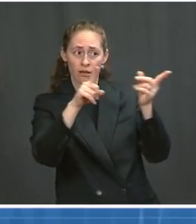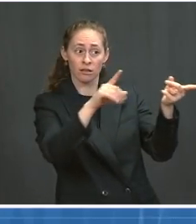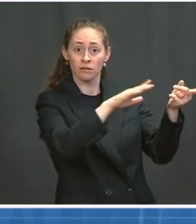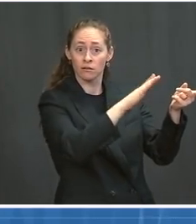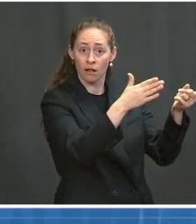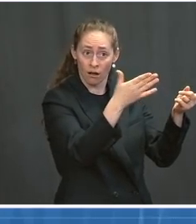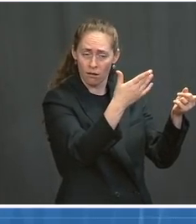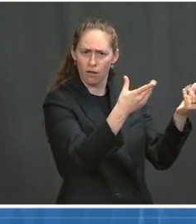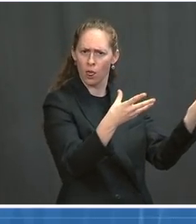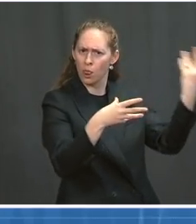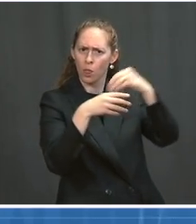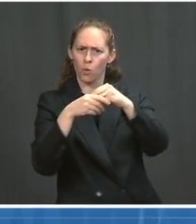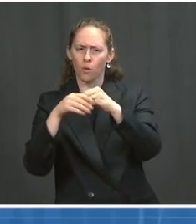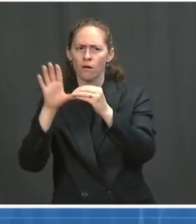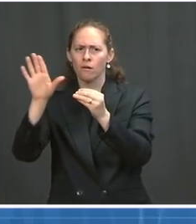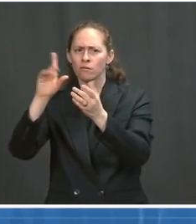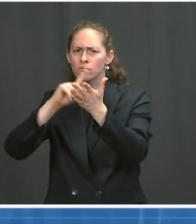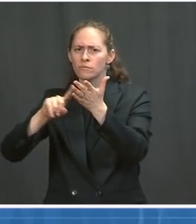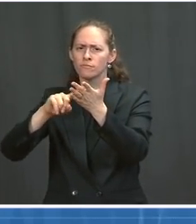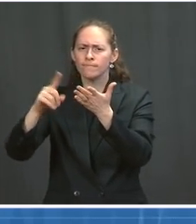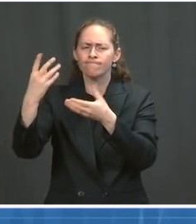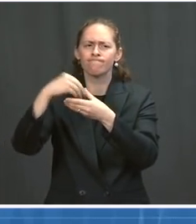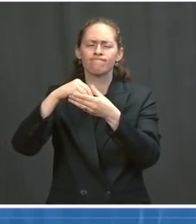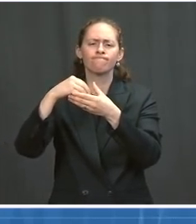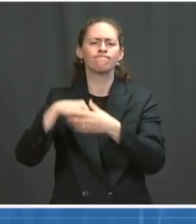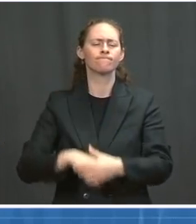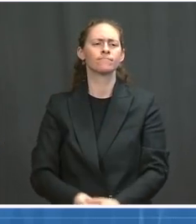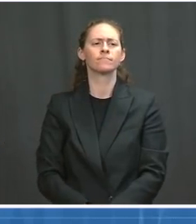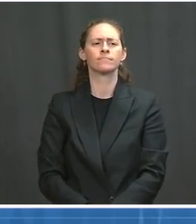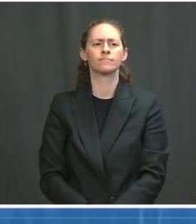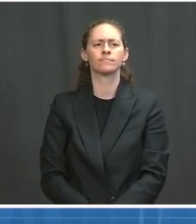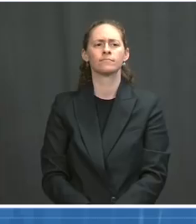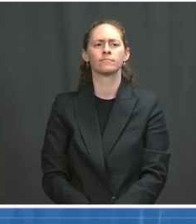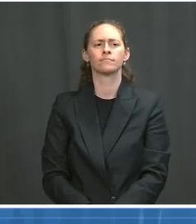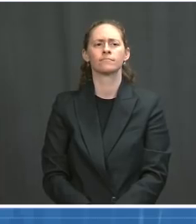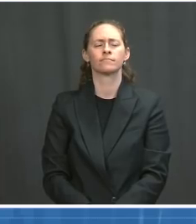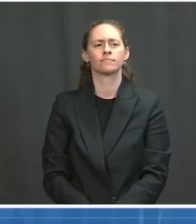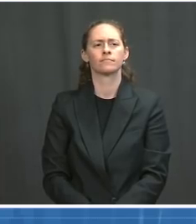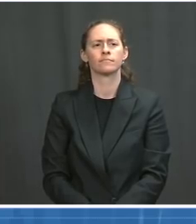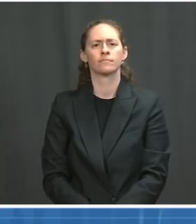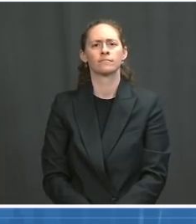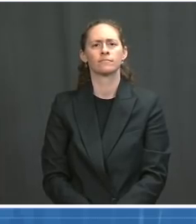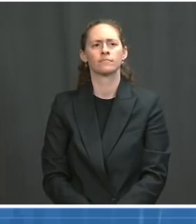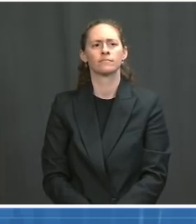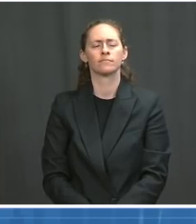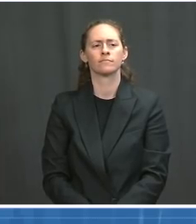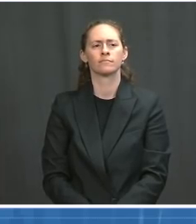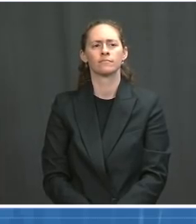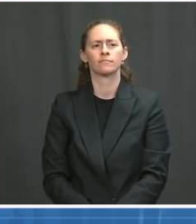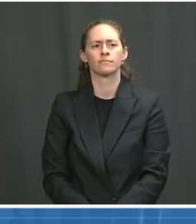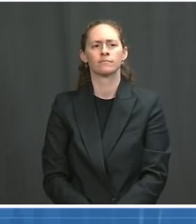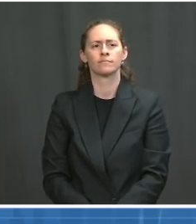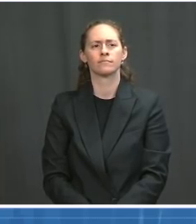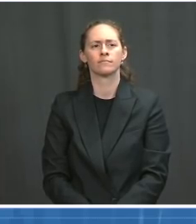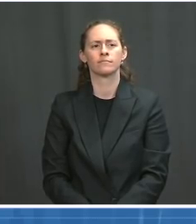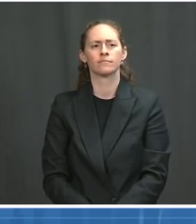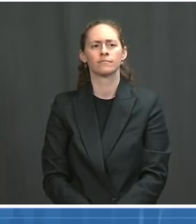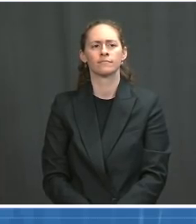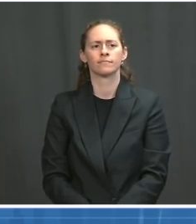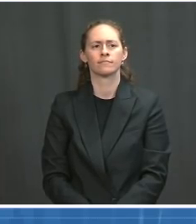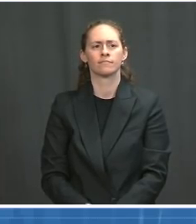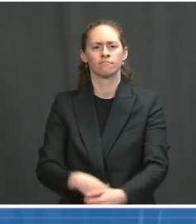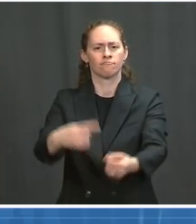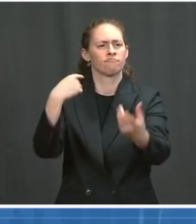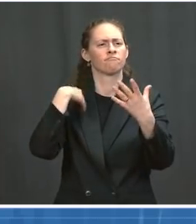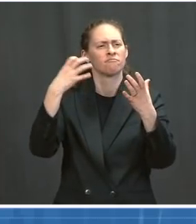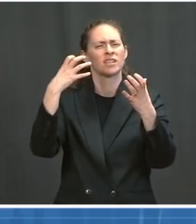I think we need to understand that the death toll of this disease has been attributable directly from COVID, as well